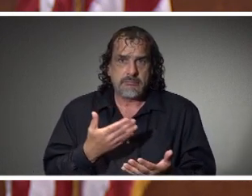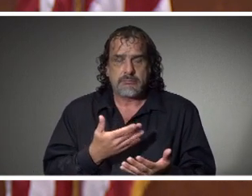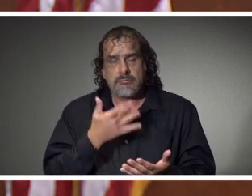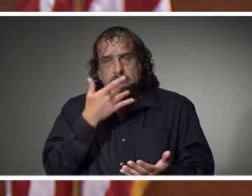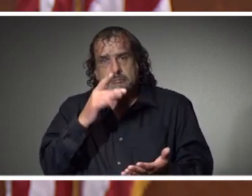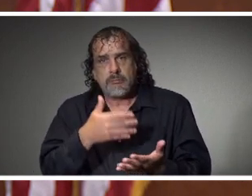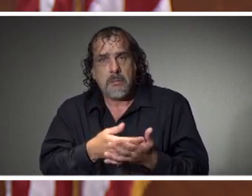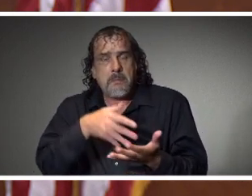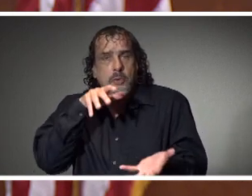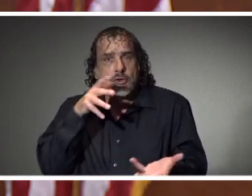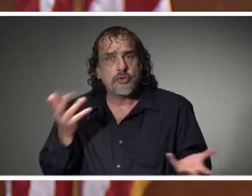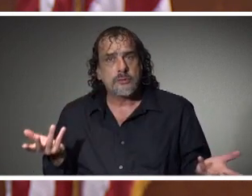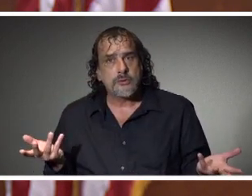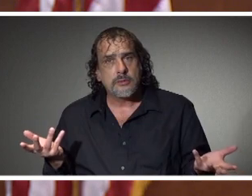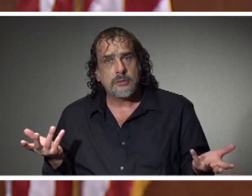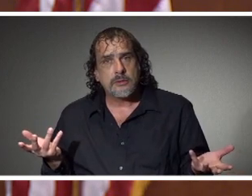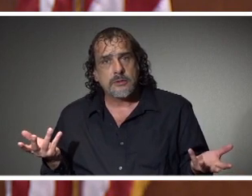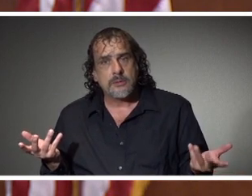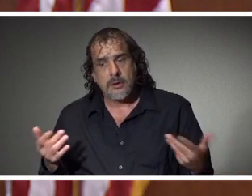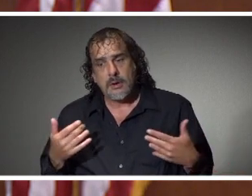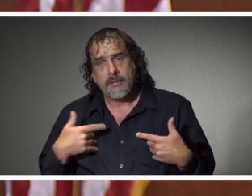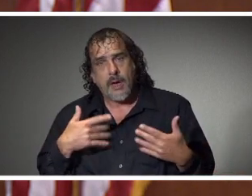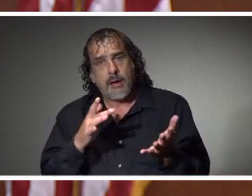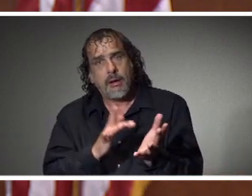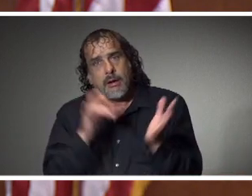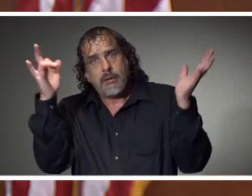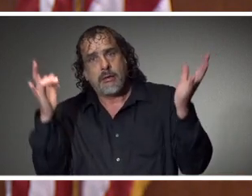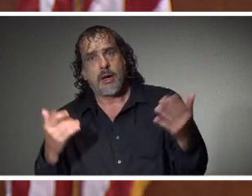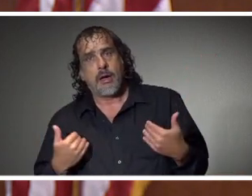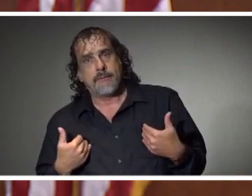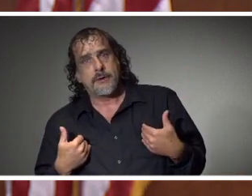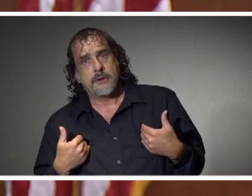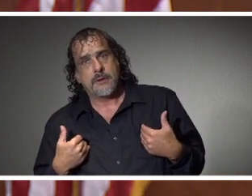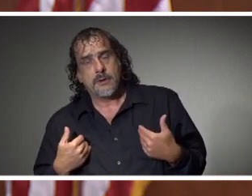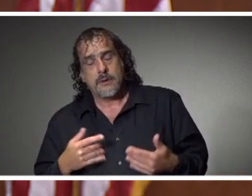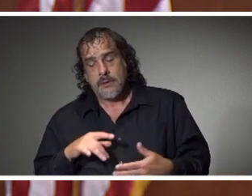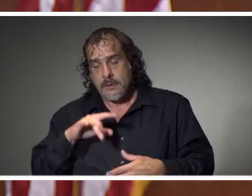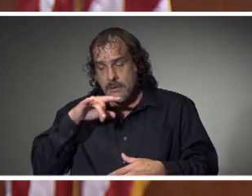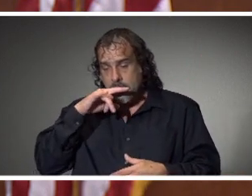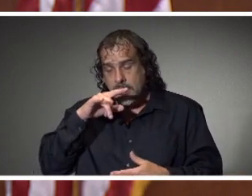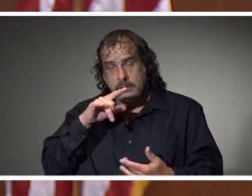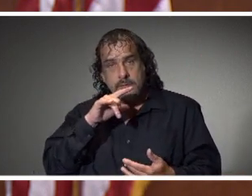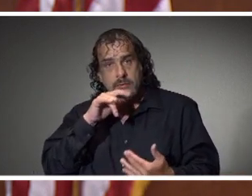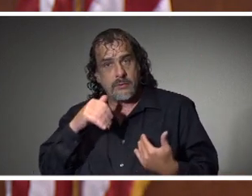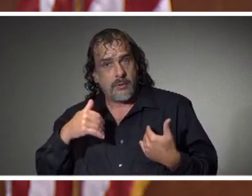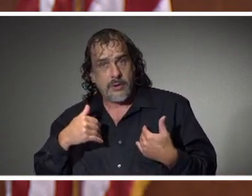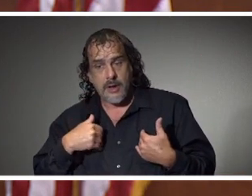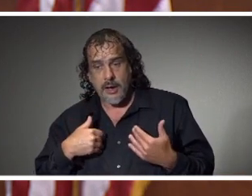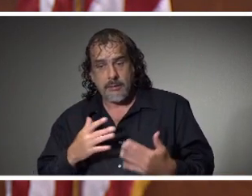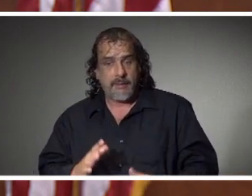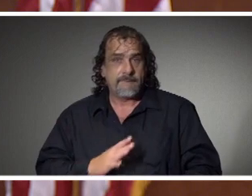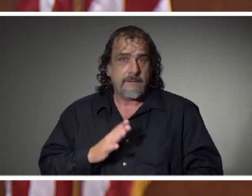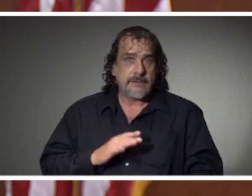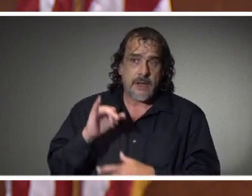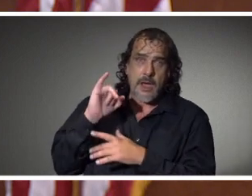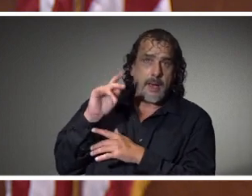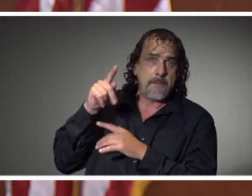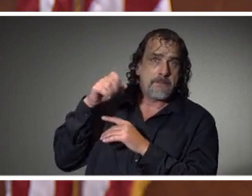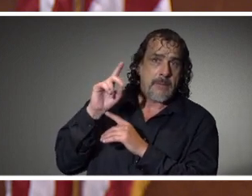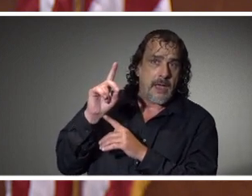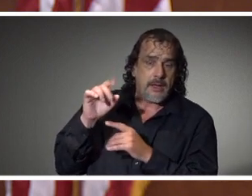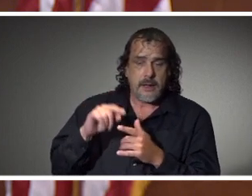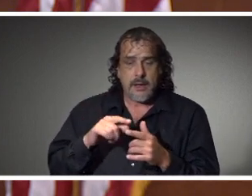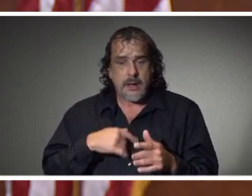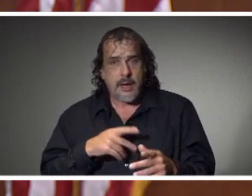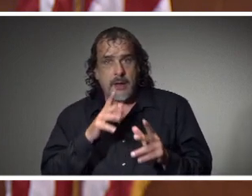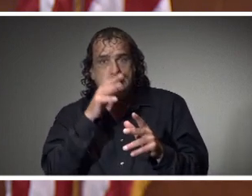have an advantage. While kids without fancy iPads and without parents who can